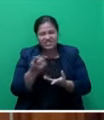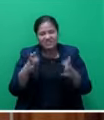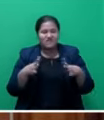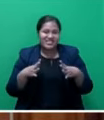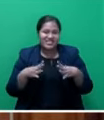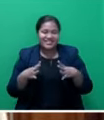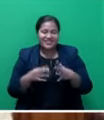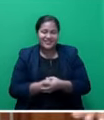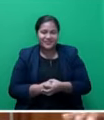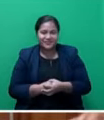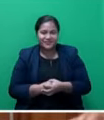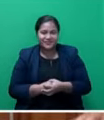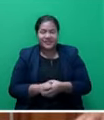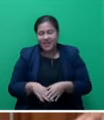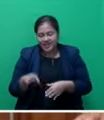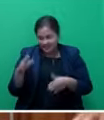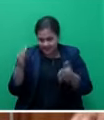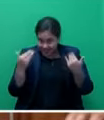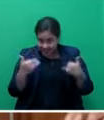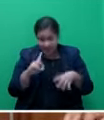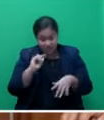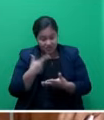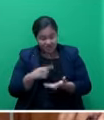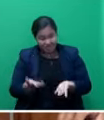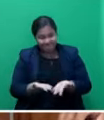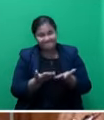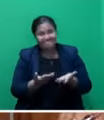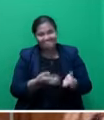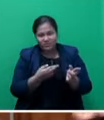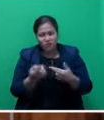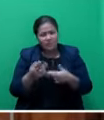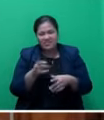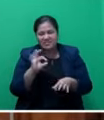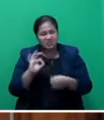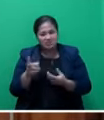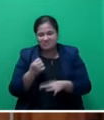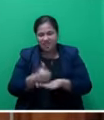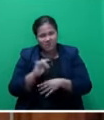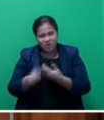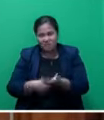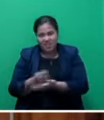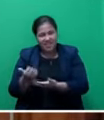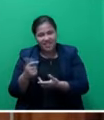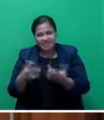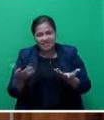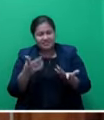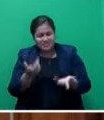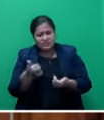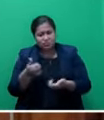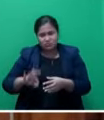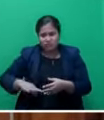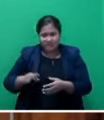government. Mr. Speaker, while it is commendable that there is no cost to government, this entity has been very profitable